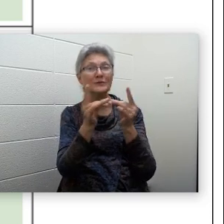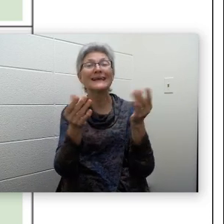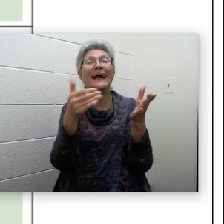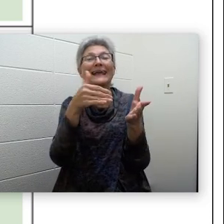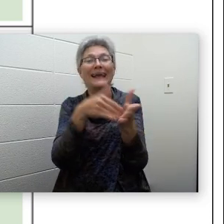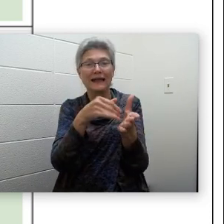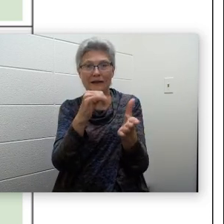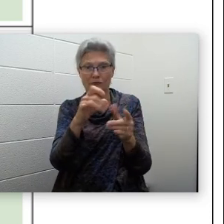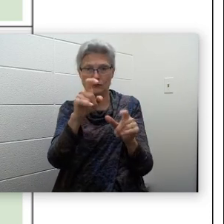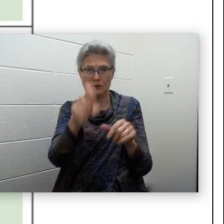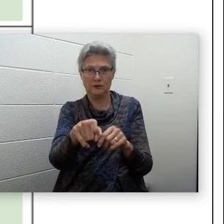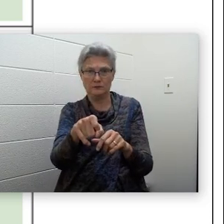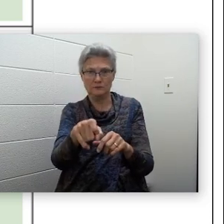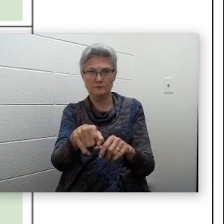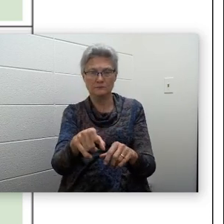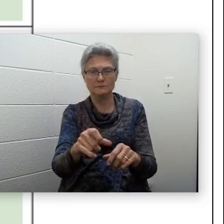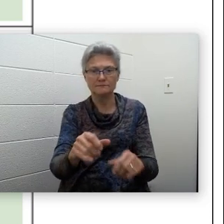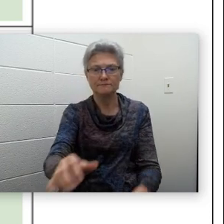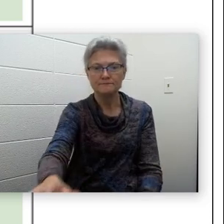to.